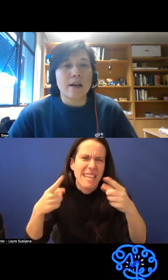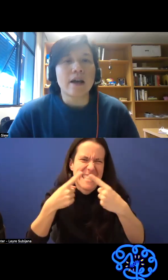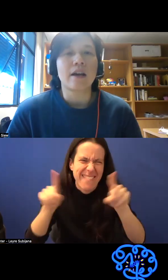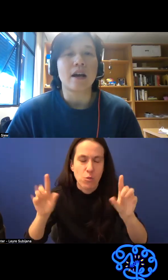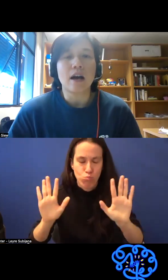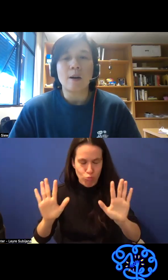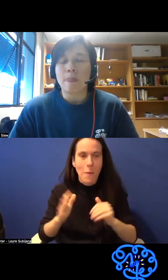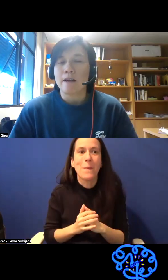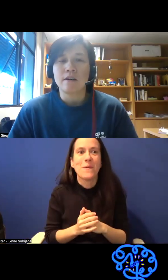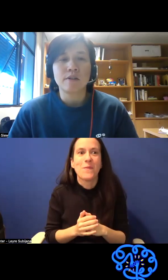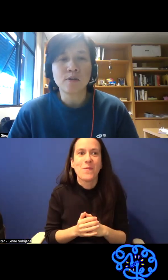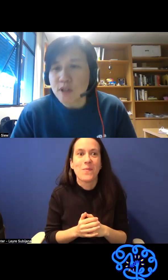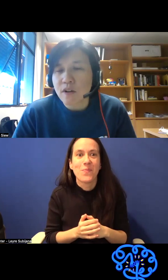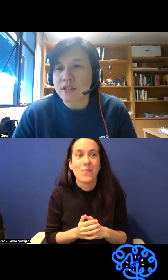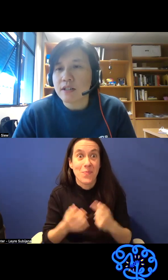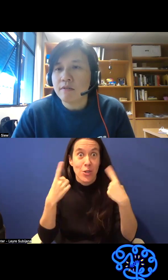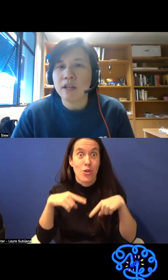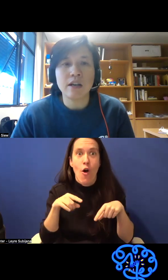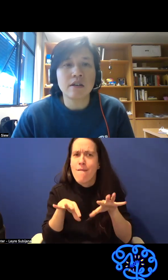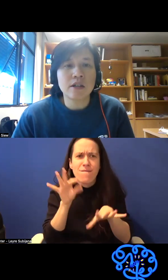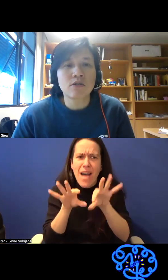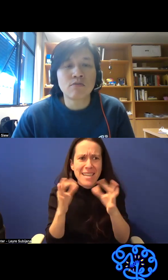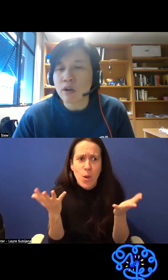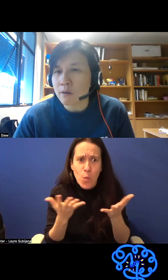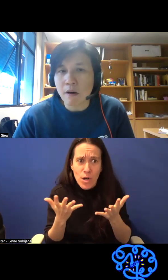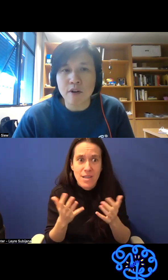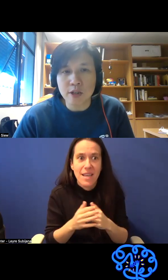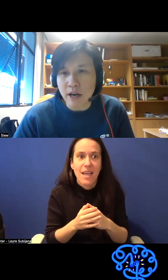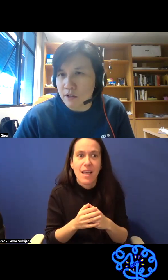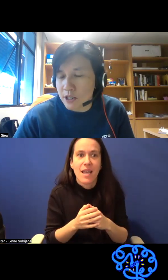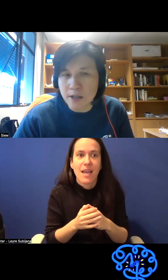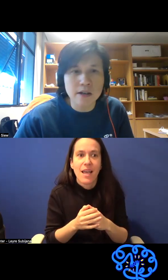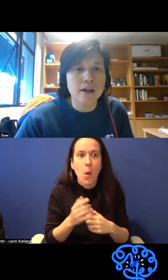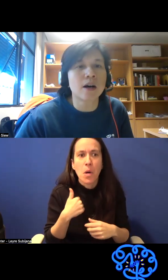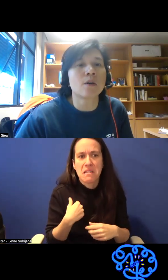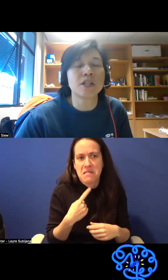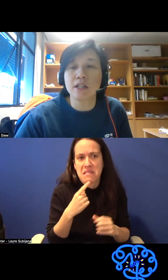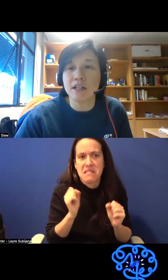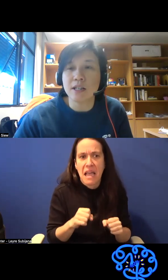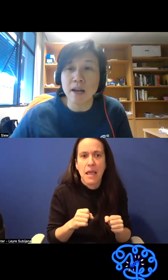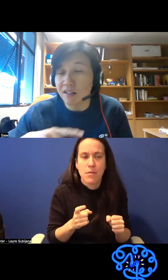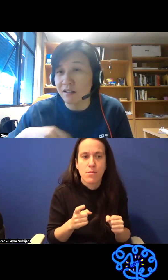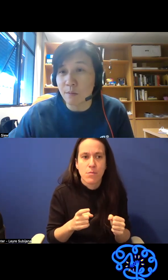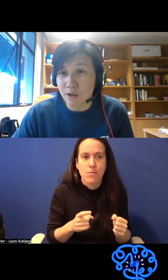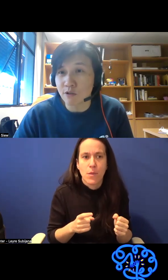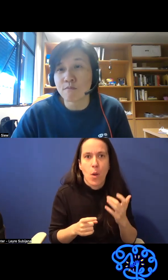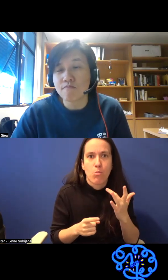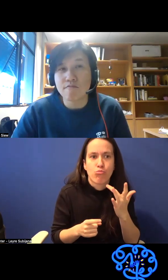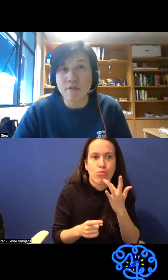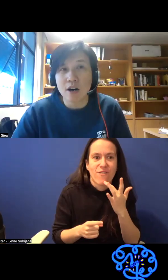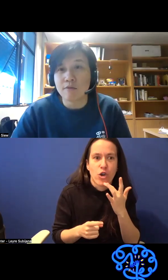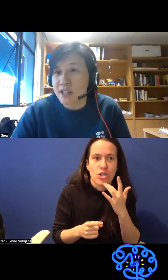results. Um, so first of all, is we can just rule out preferential acquisition, which is the semantic network